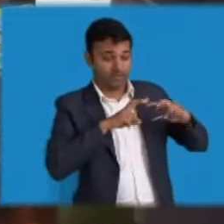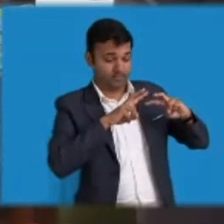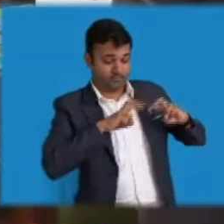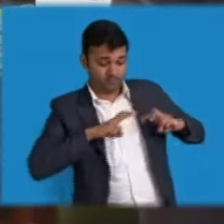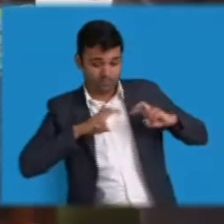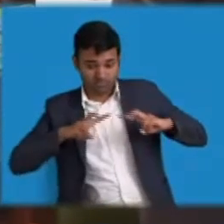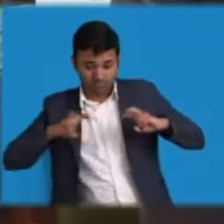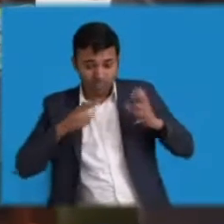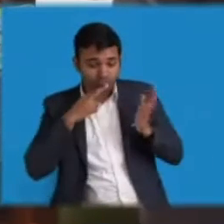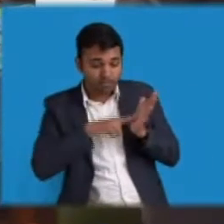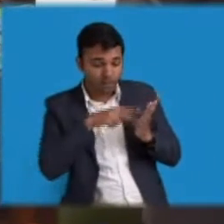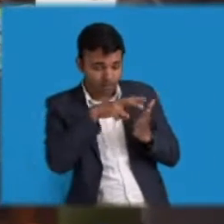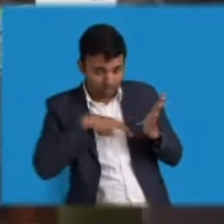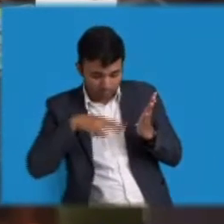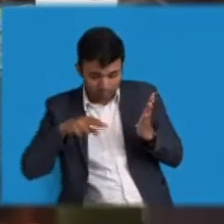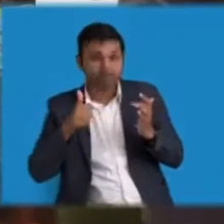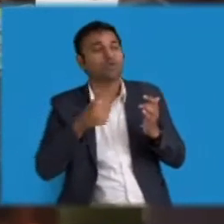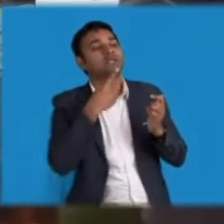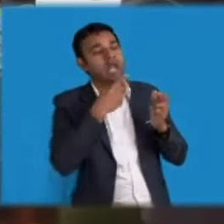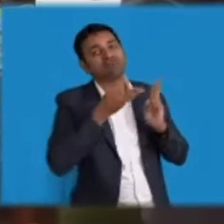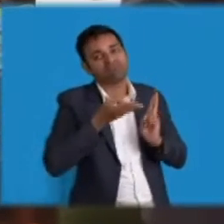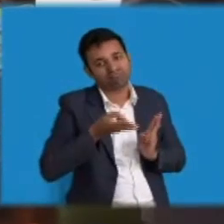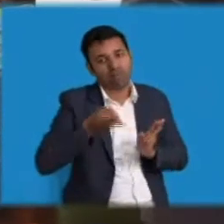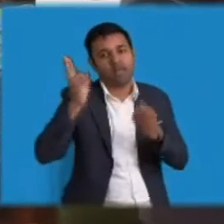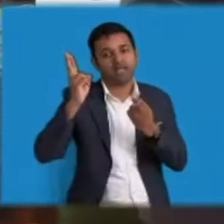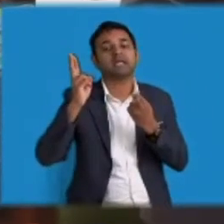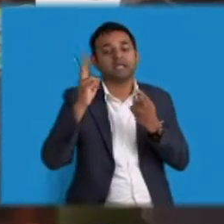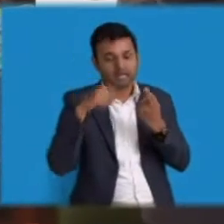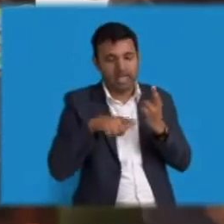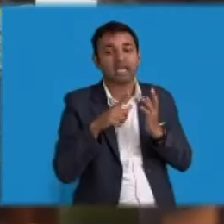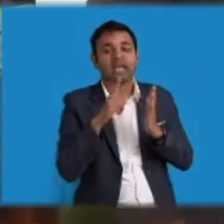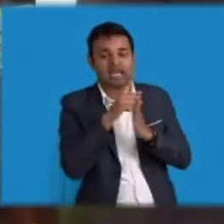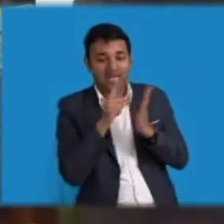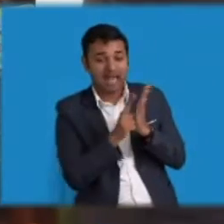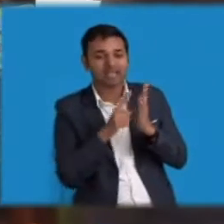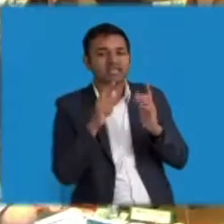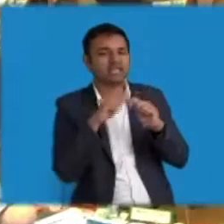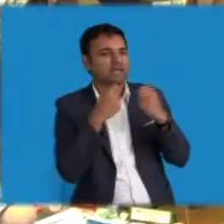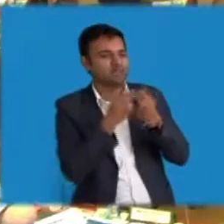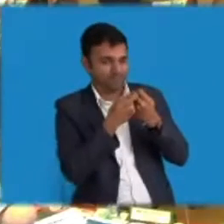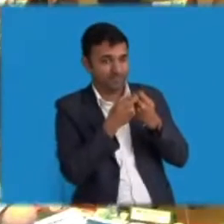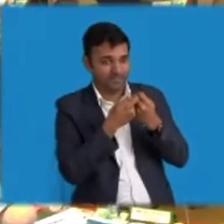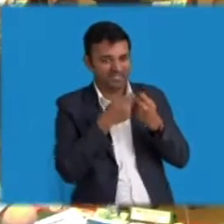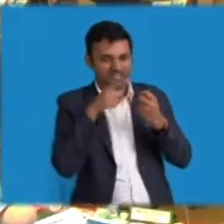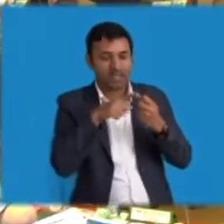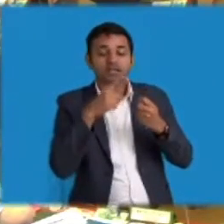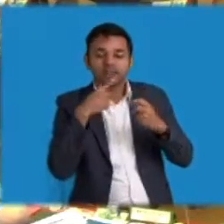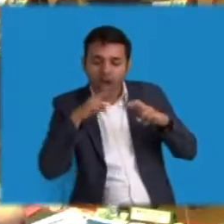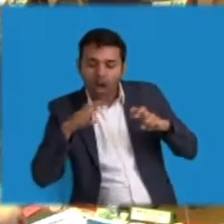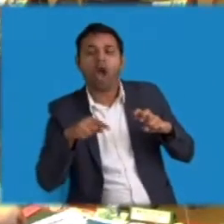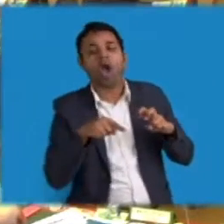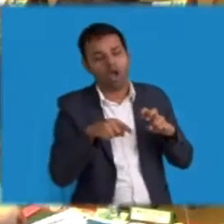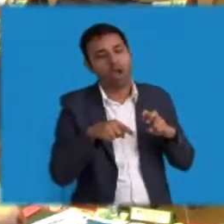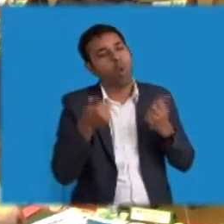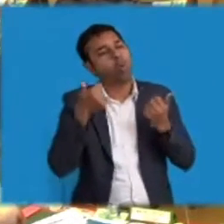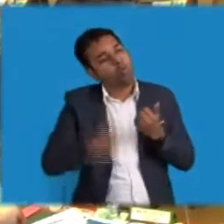The recommendations are with the legal unit of the RFMF for verification.